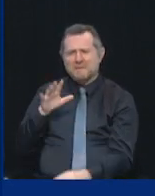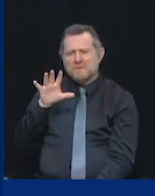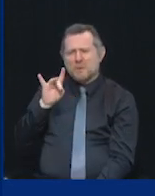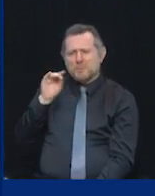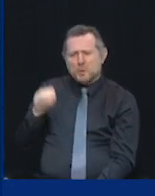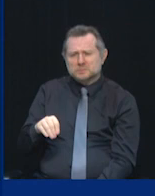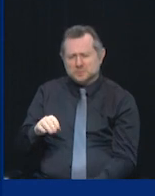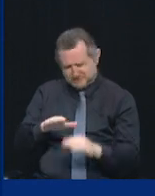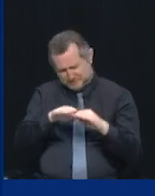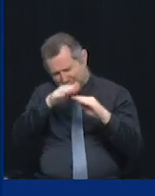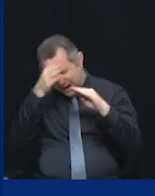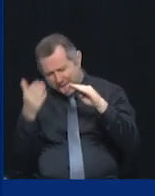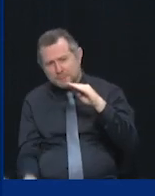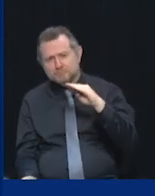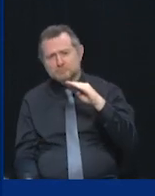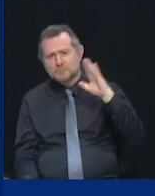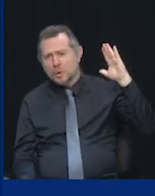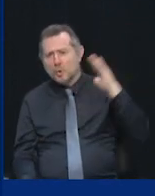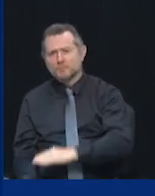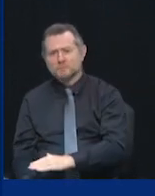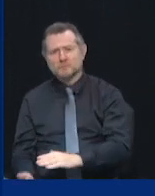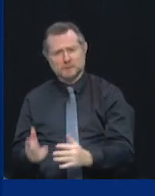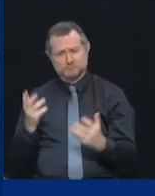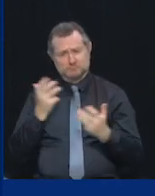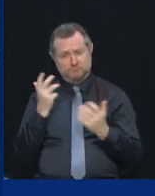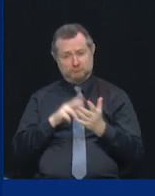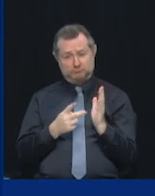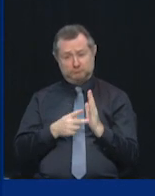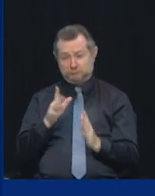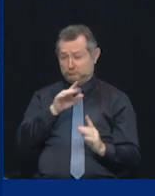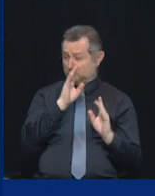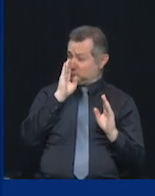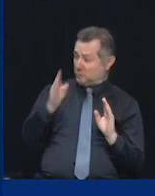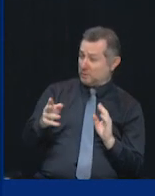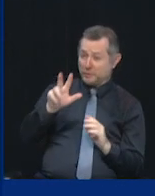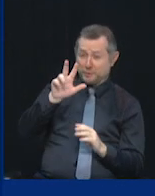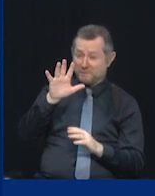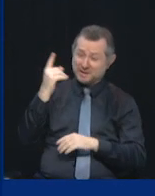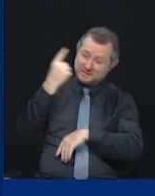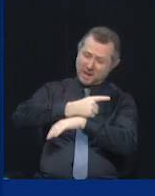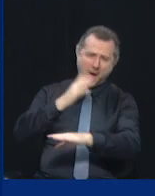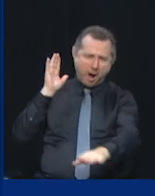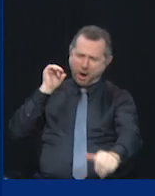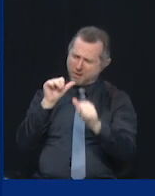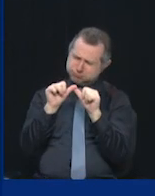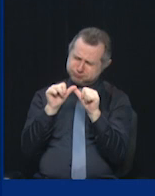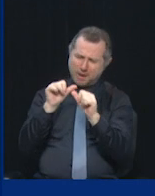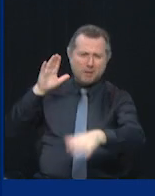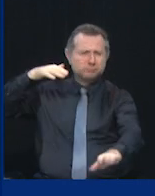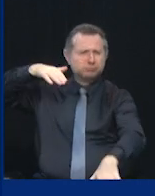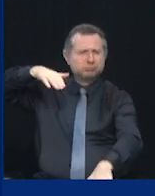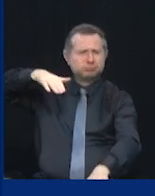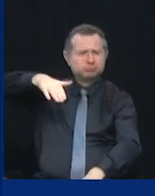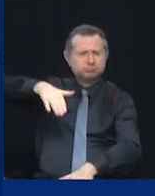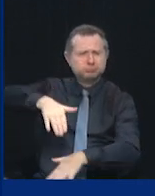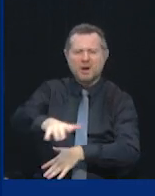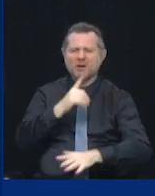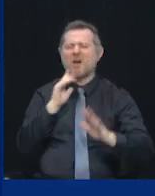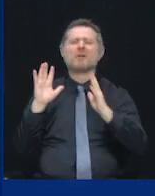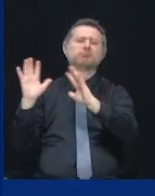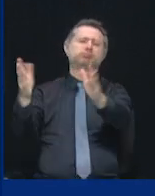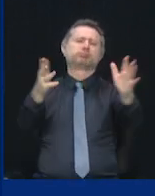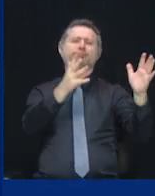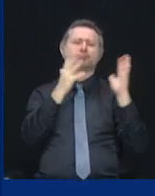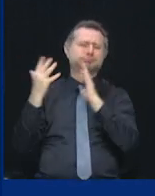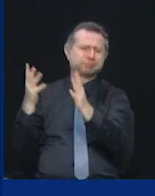35 straight days of decline. Congratulations, New Yorkers. You see the same trend all across